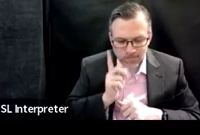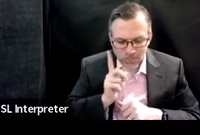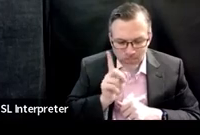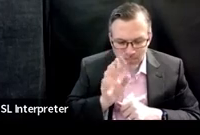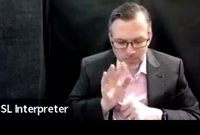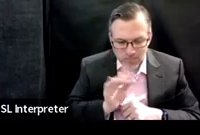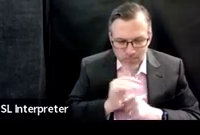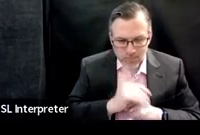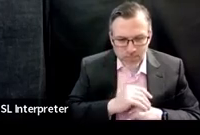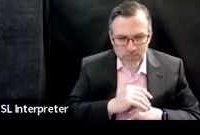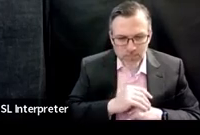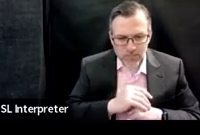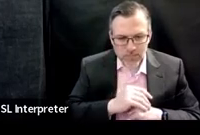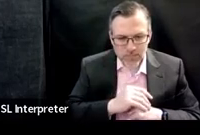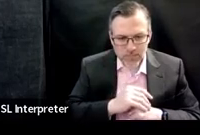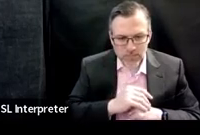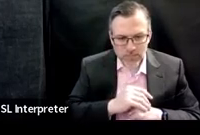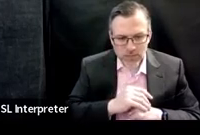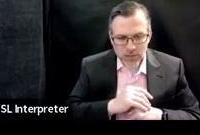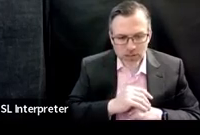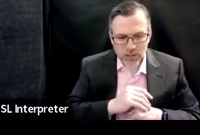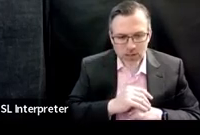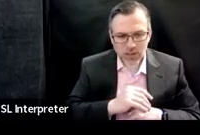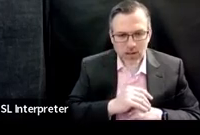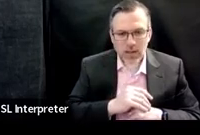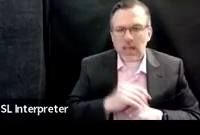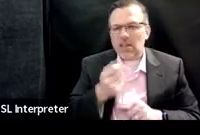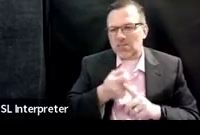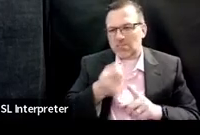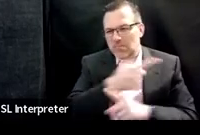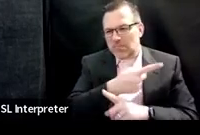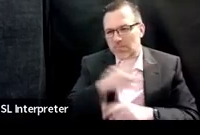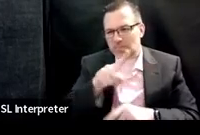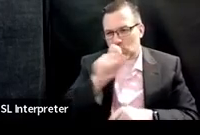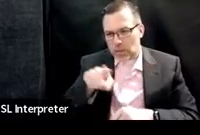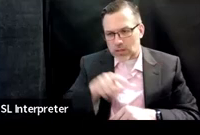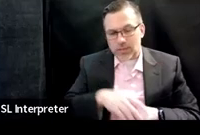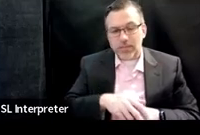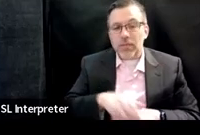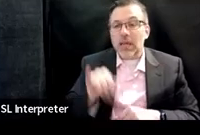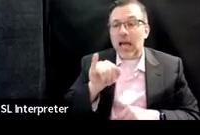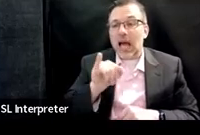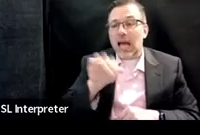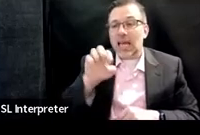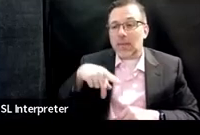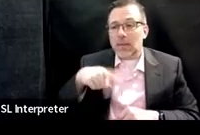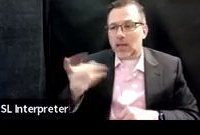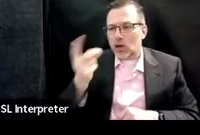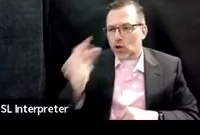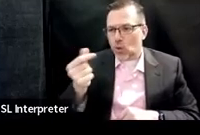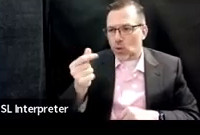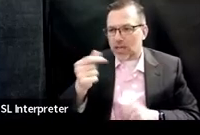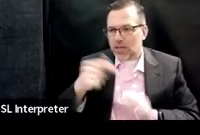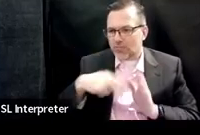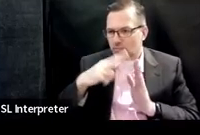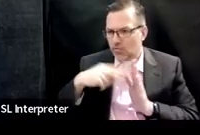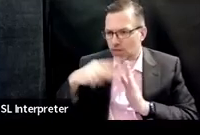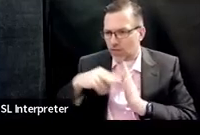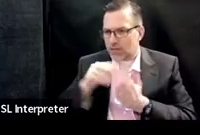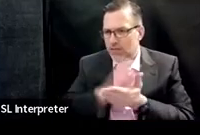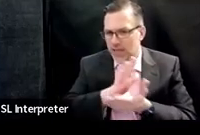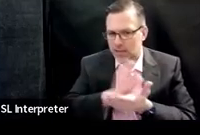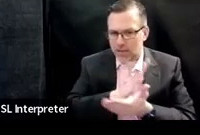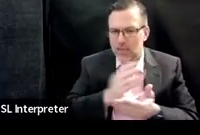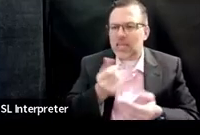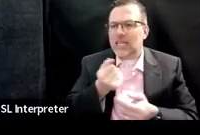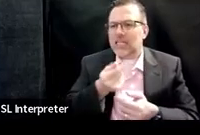Okay. And I have a quick question for those of you who are on, completely unrelated. The IEP quick reference document, there's quite a few of you on here who have been on